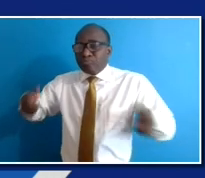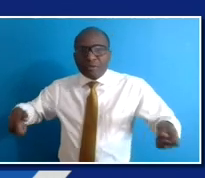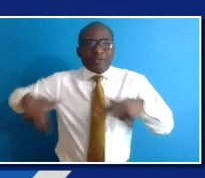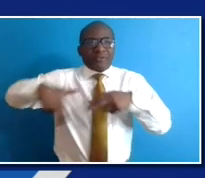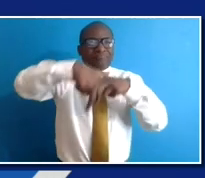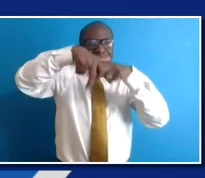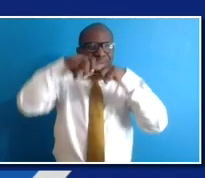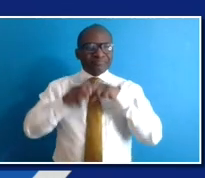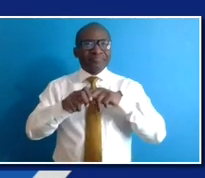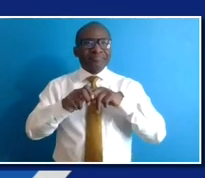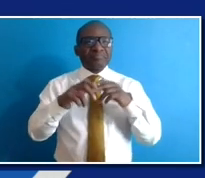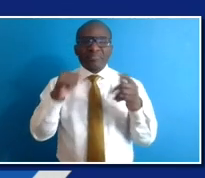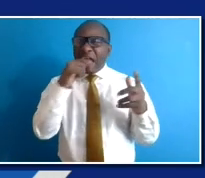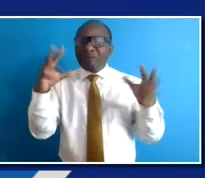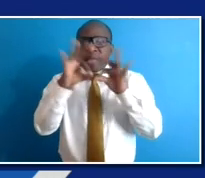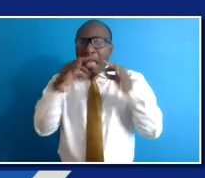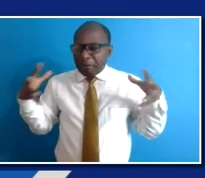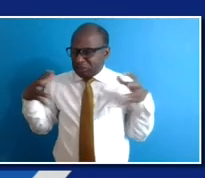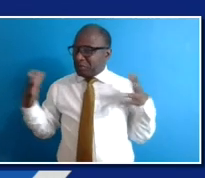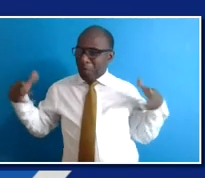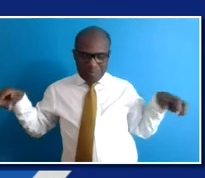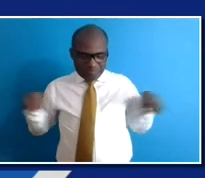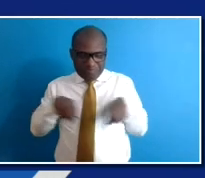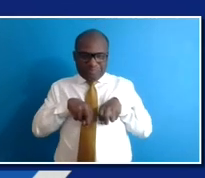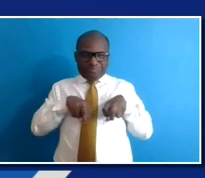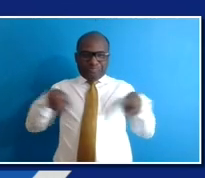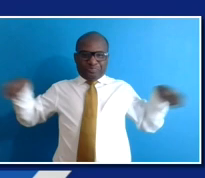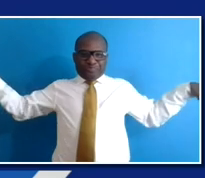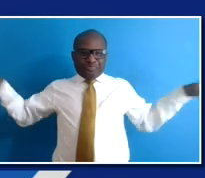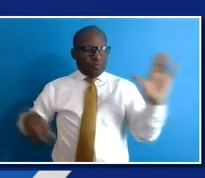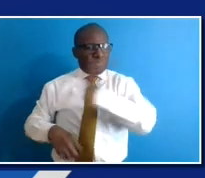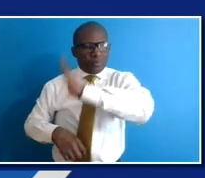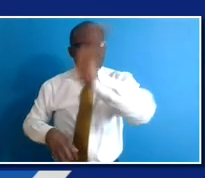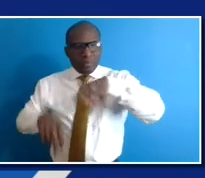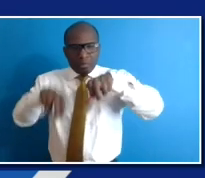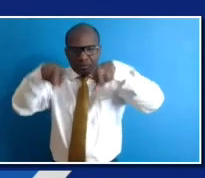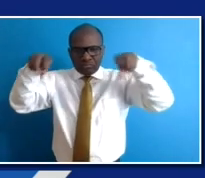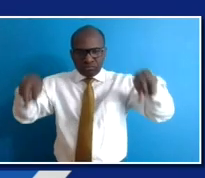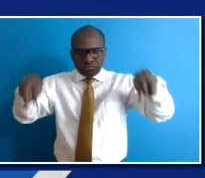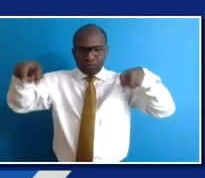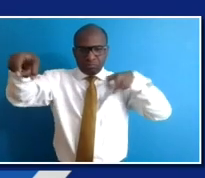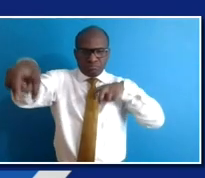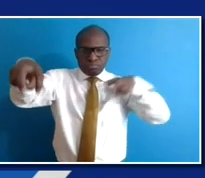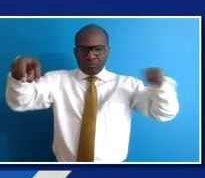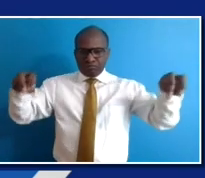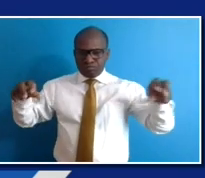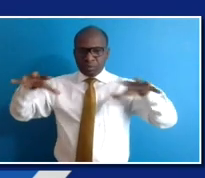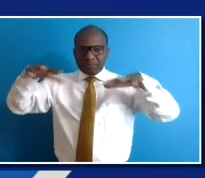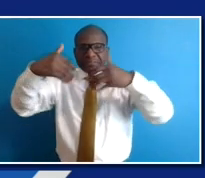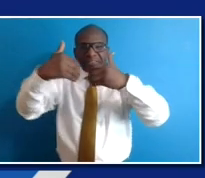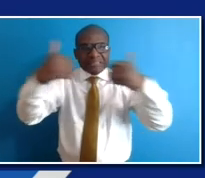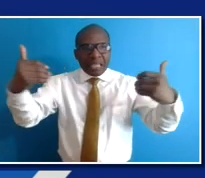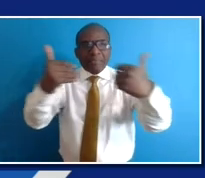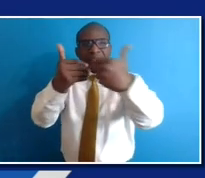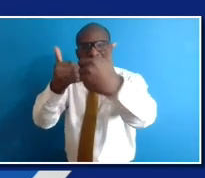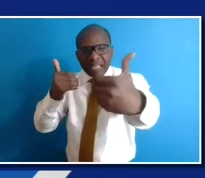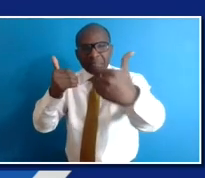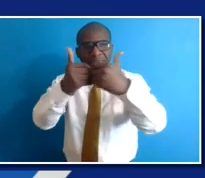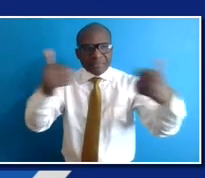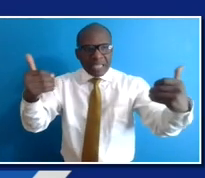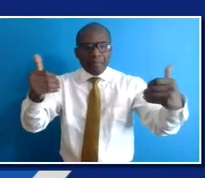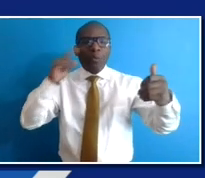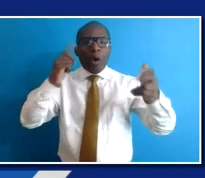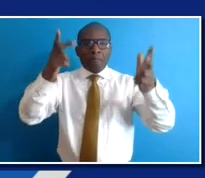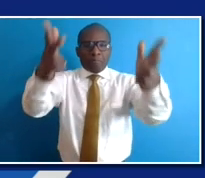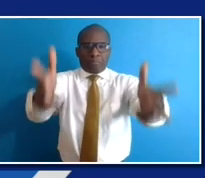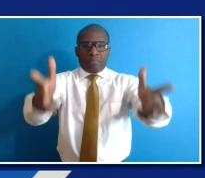people. But the parking will be spaced out, so there's space between the cars. This is a terribly difficult logistic area for both the parks